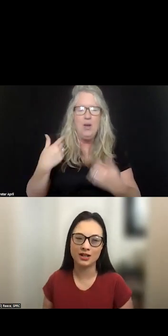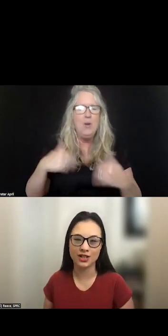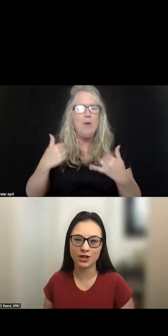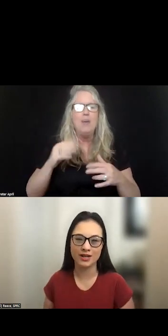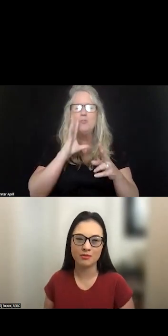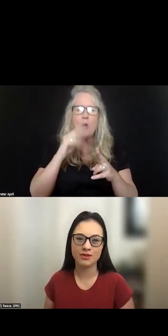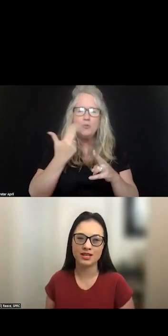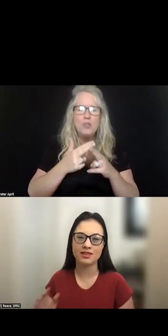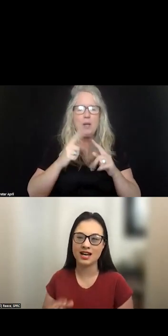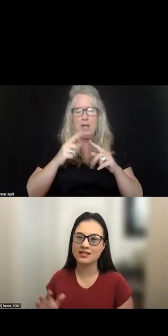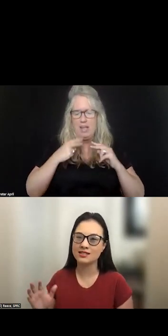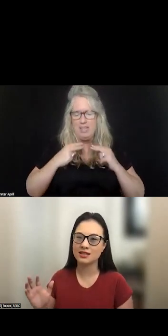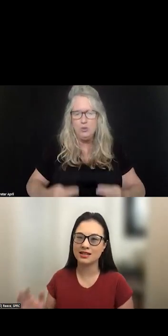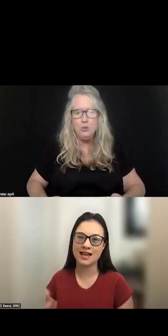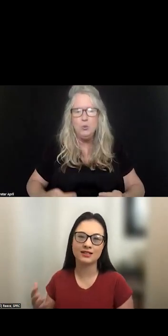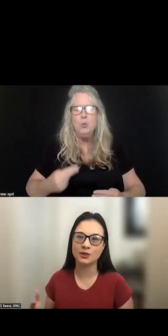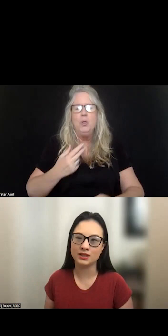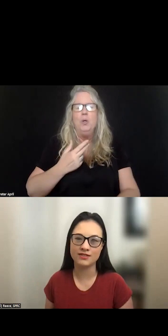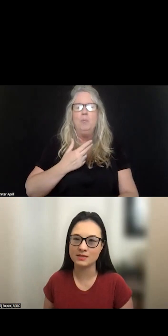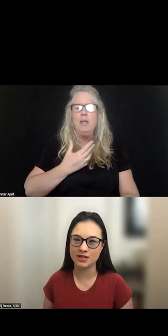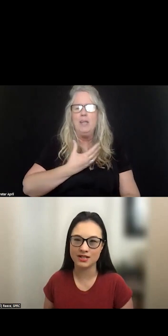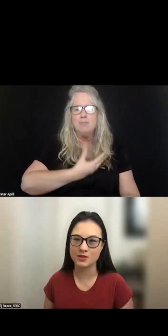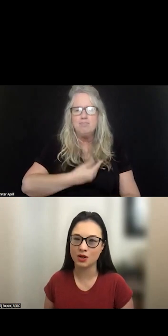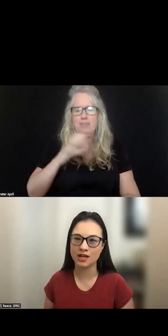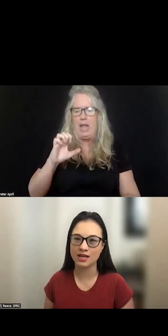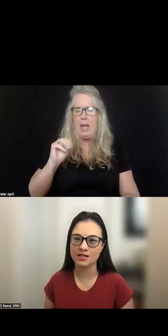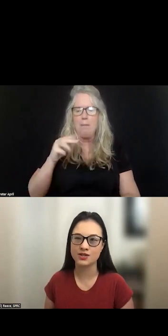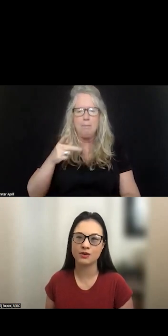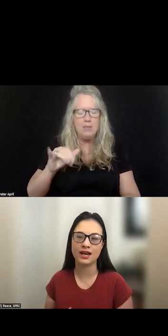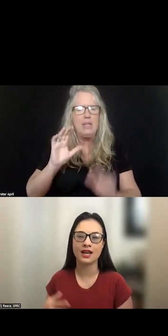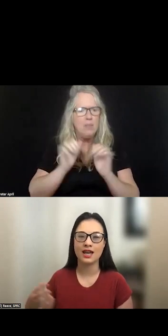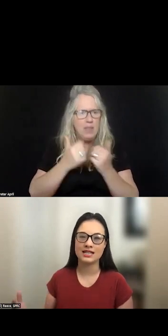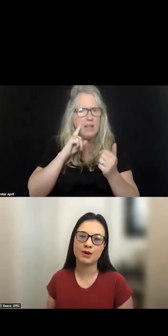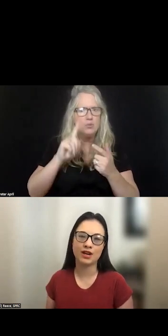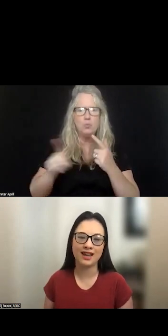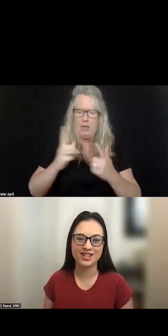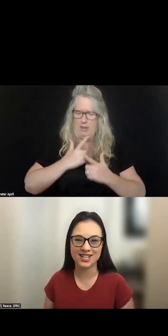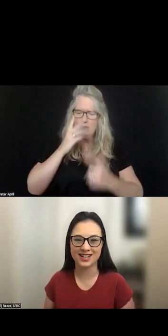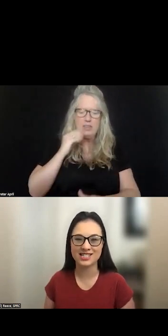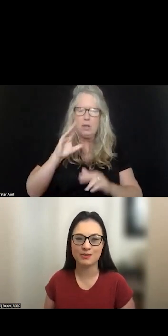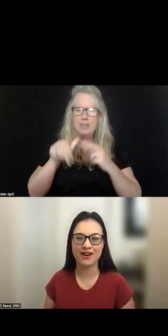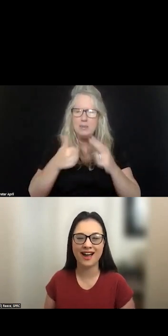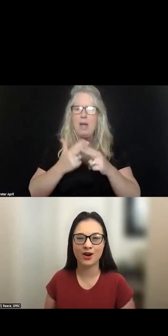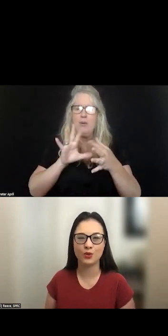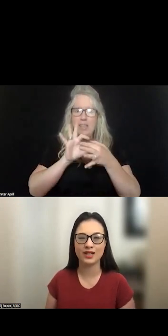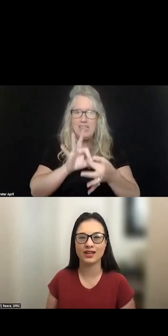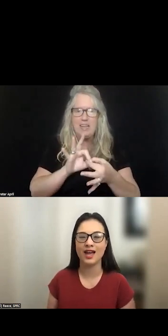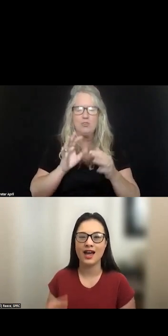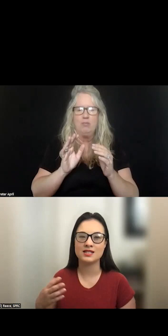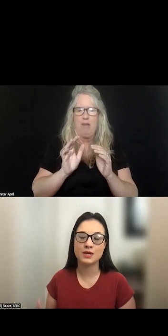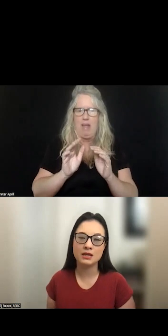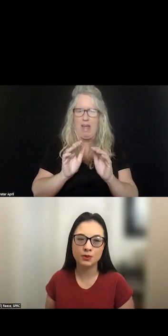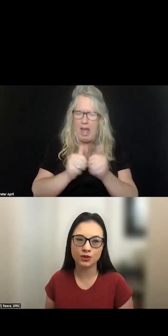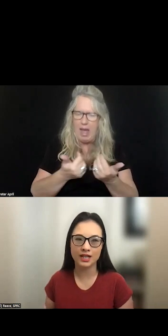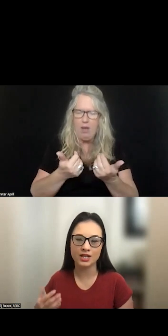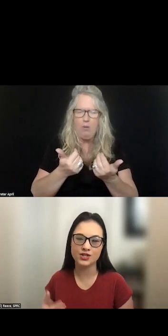talking about human empathy, that's exactly what lived experience work is, right? It's about connection. It's about how we